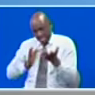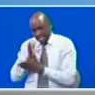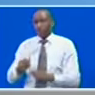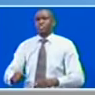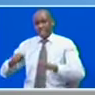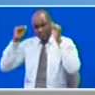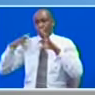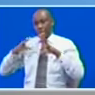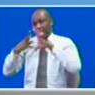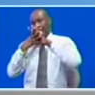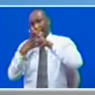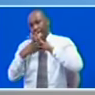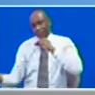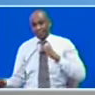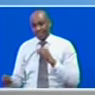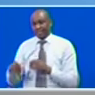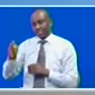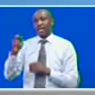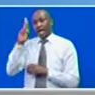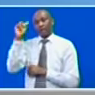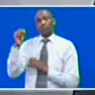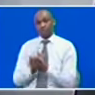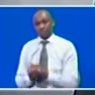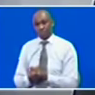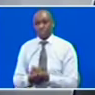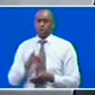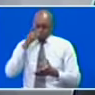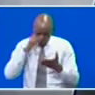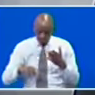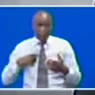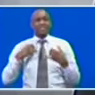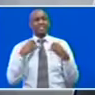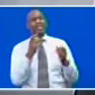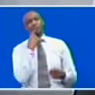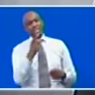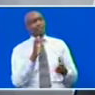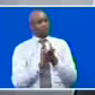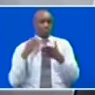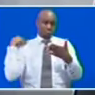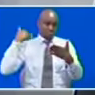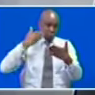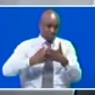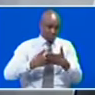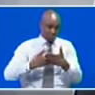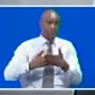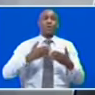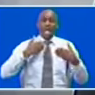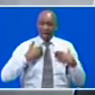as the presidential returning officer to do his work? I think what we've been trying to say all along is that there is a lot